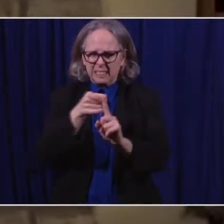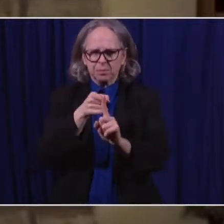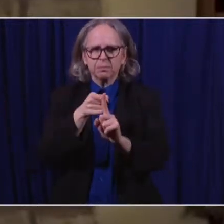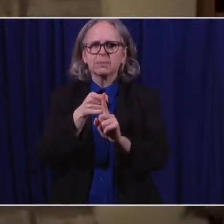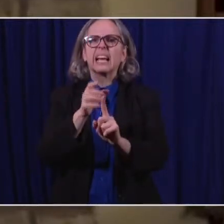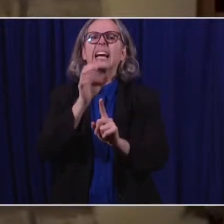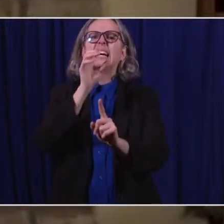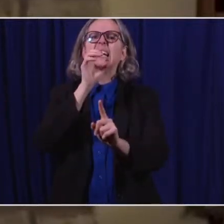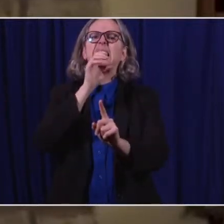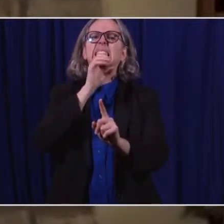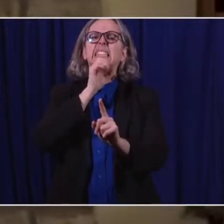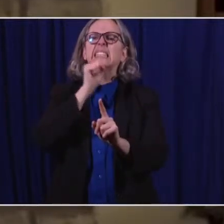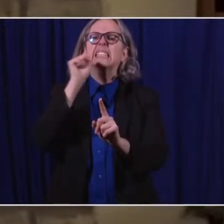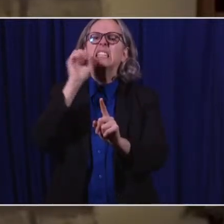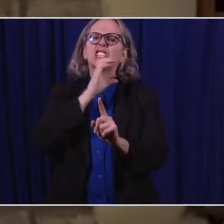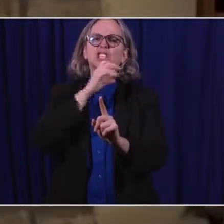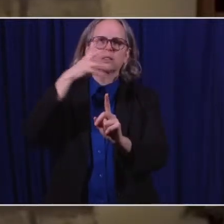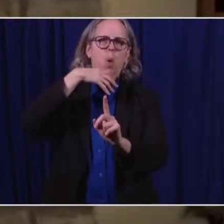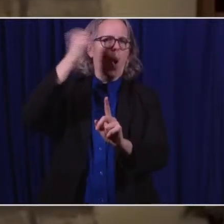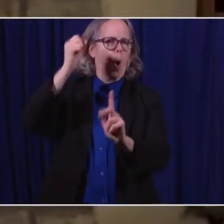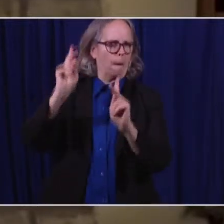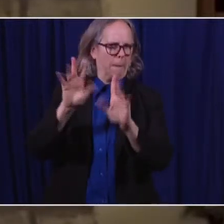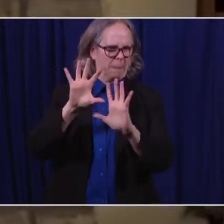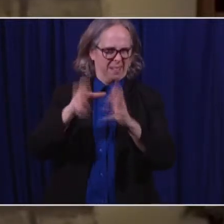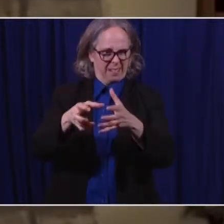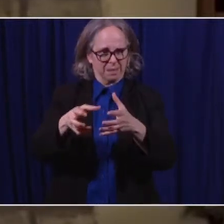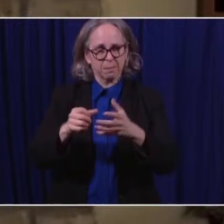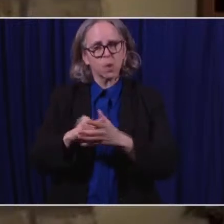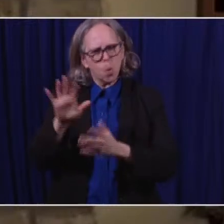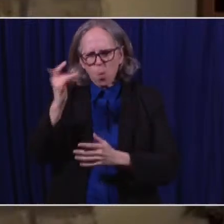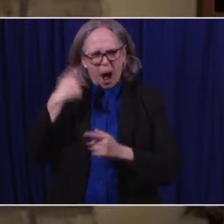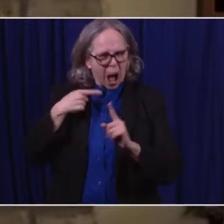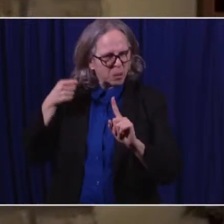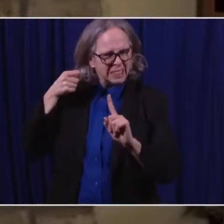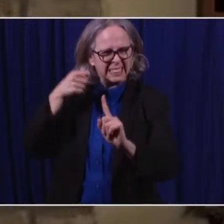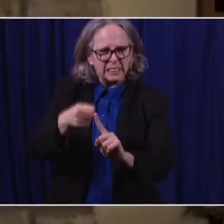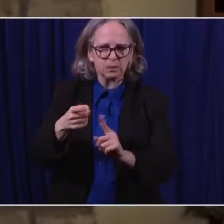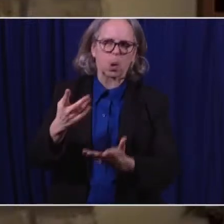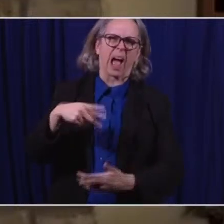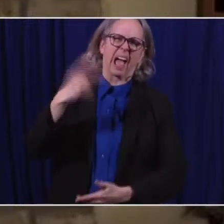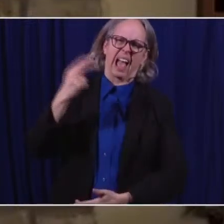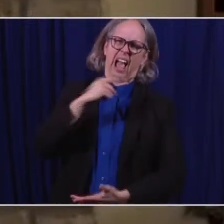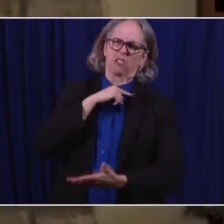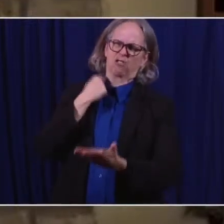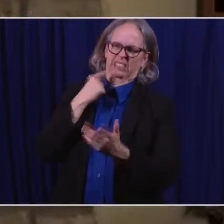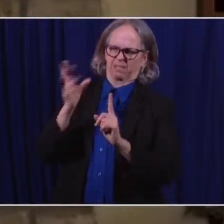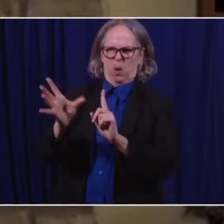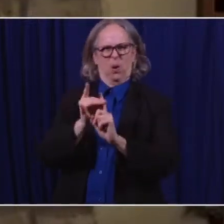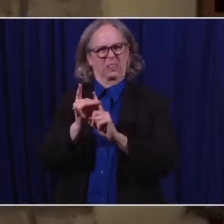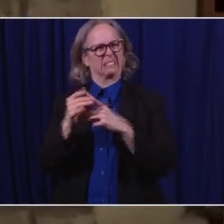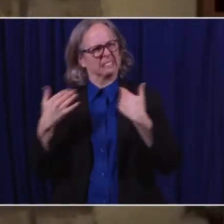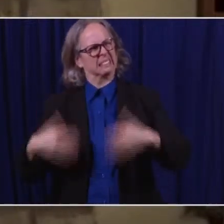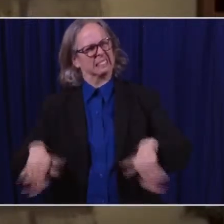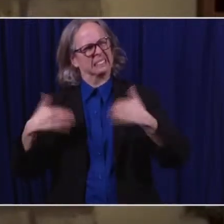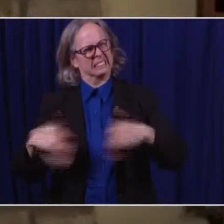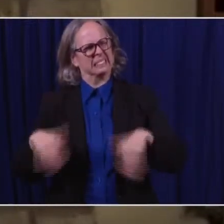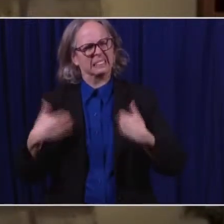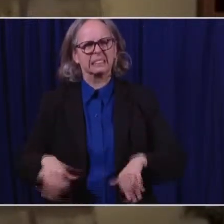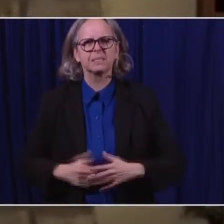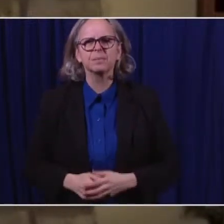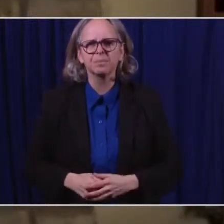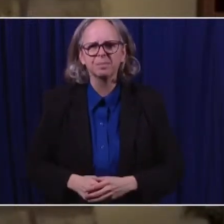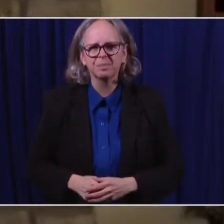Ohioans, who we know bear the gravest risks, the most important risk, because we're finishing up the 1A.